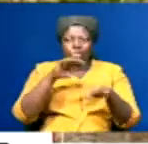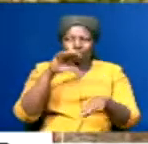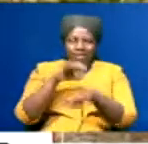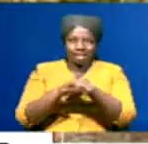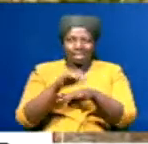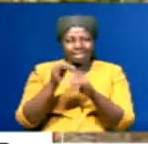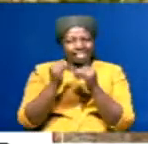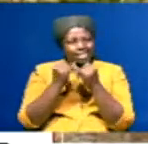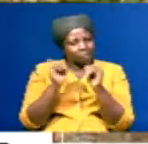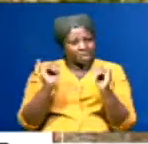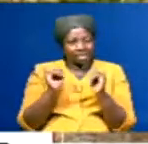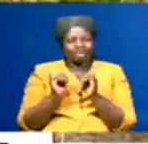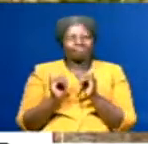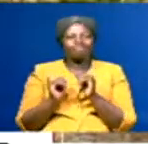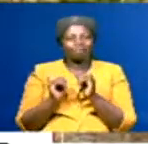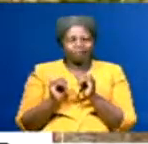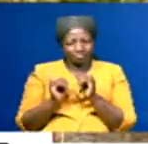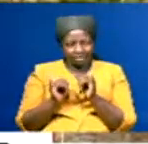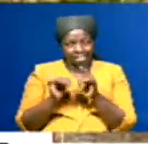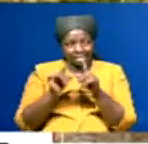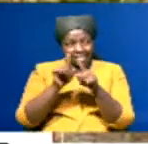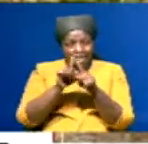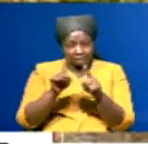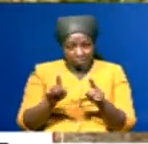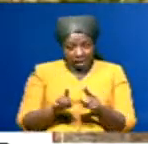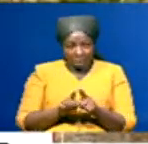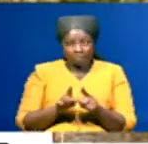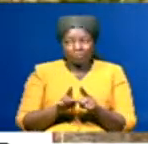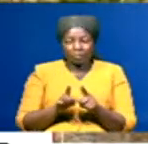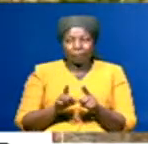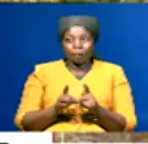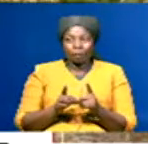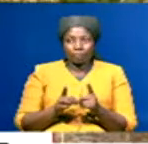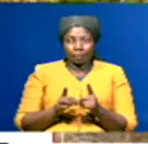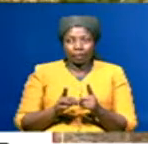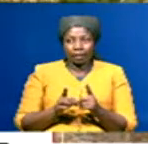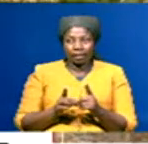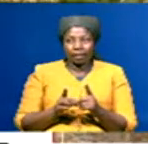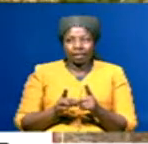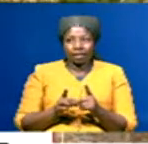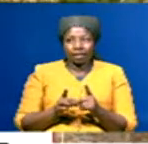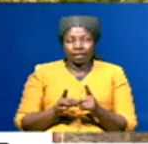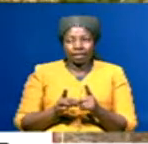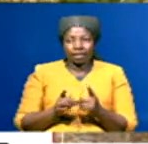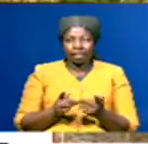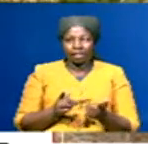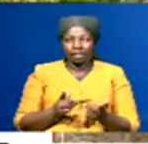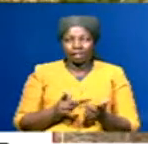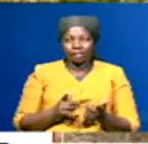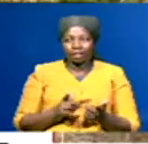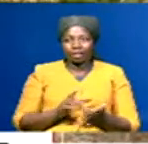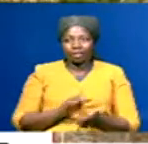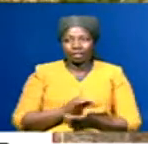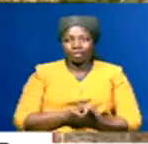independent. Even the colonial, when